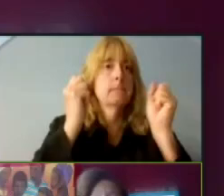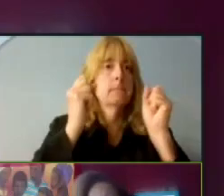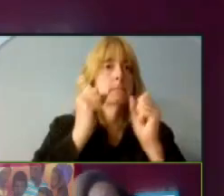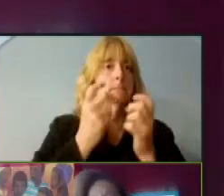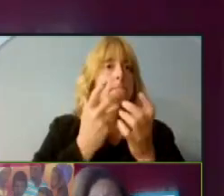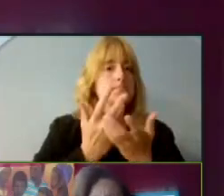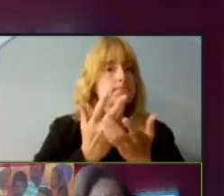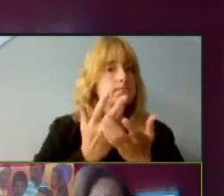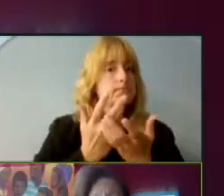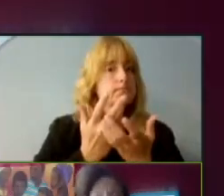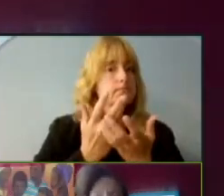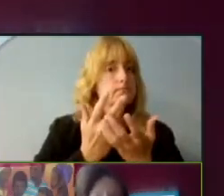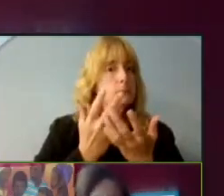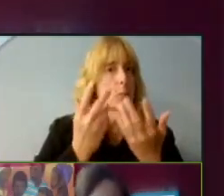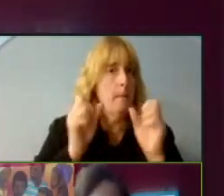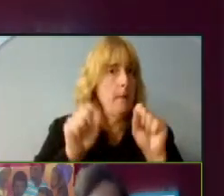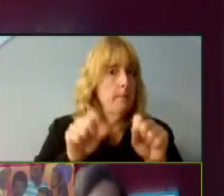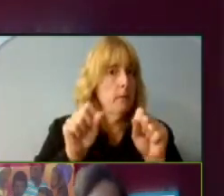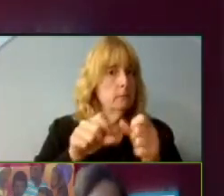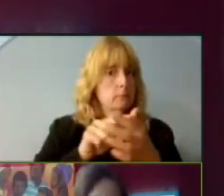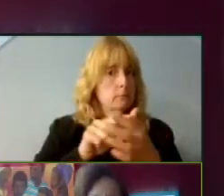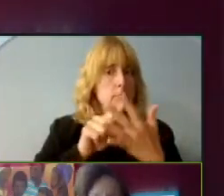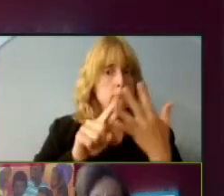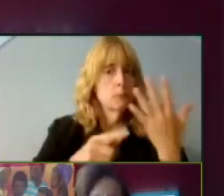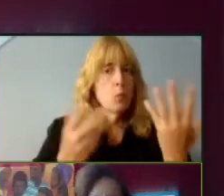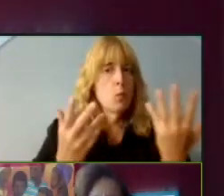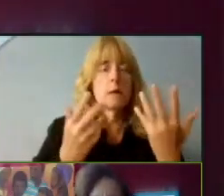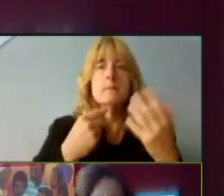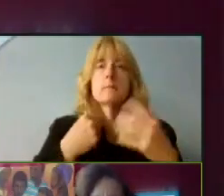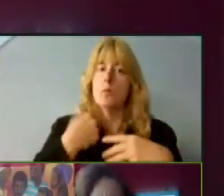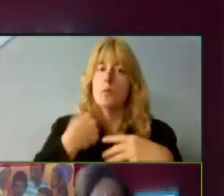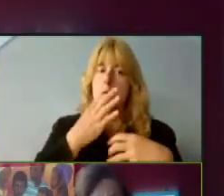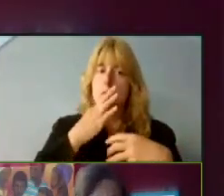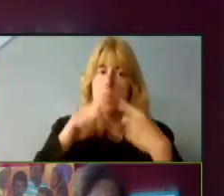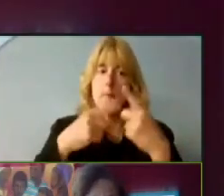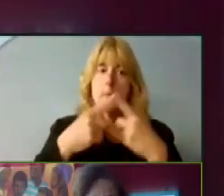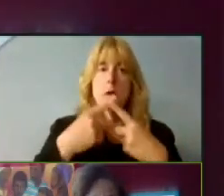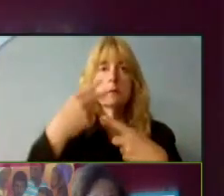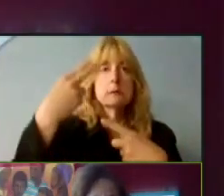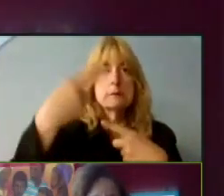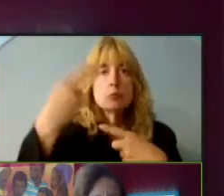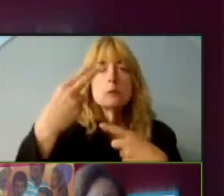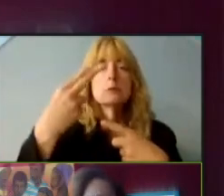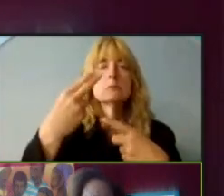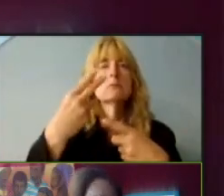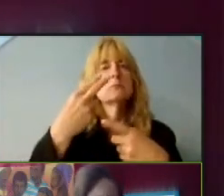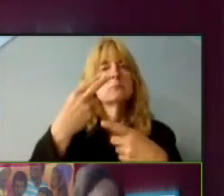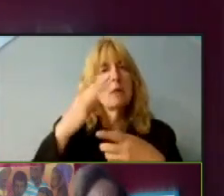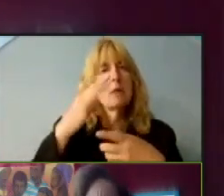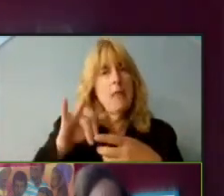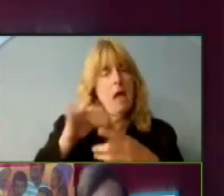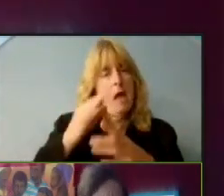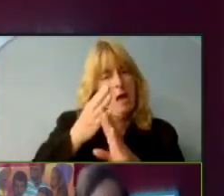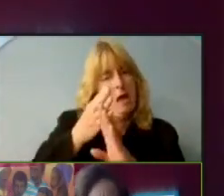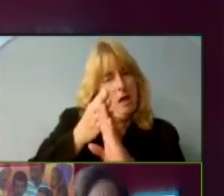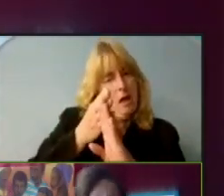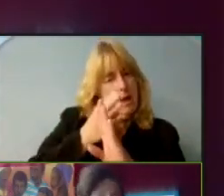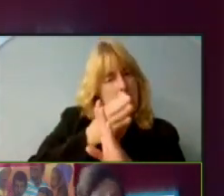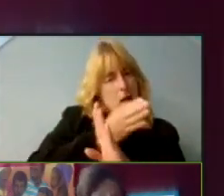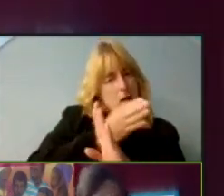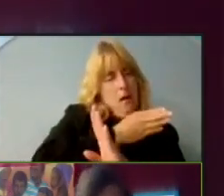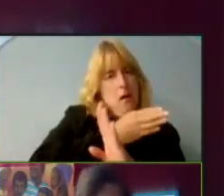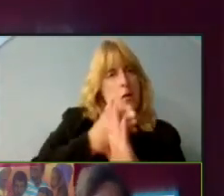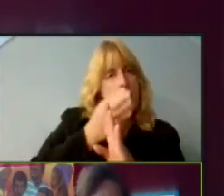We're here with you today to talk about both the history, the context, and the explosion of power